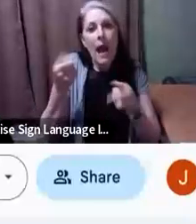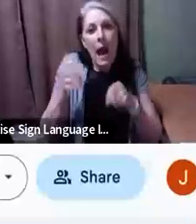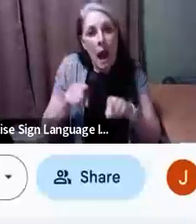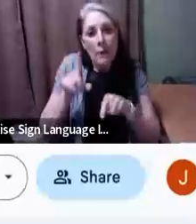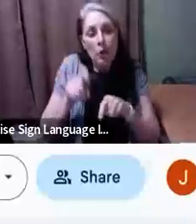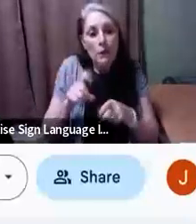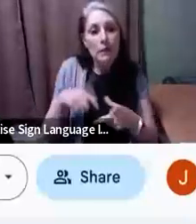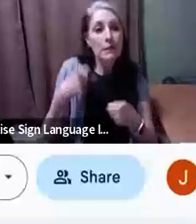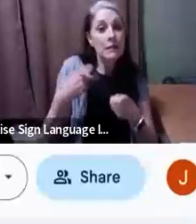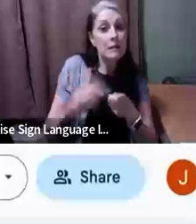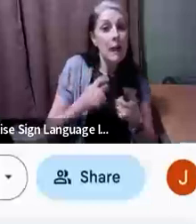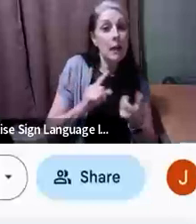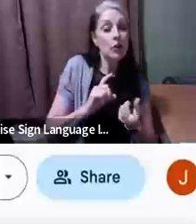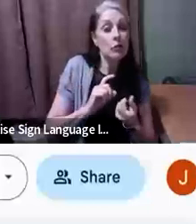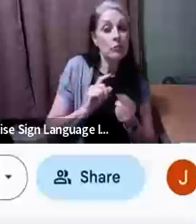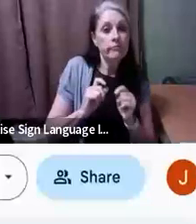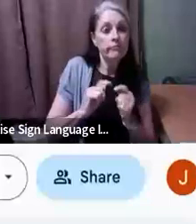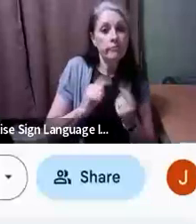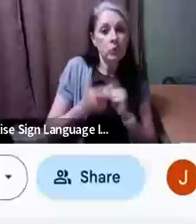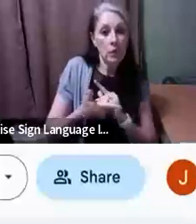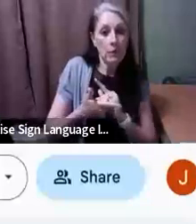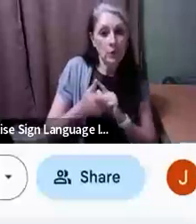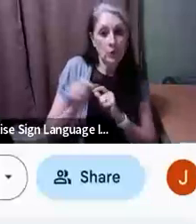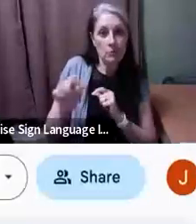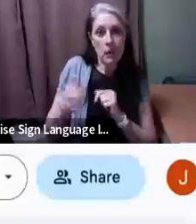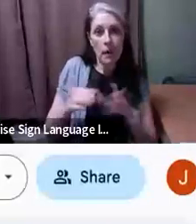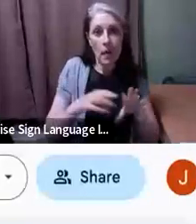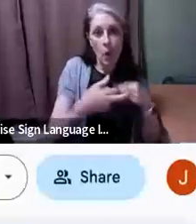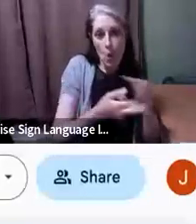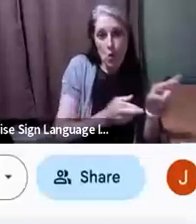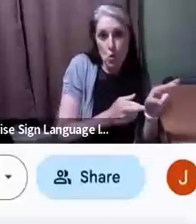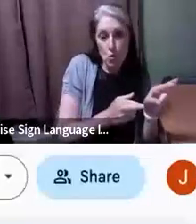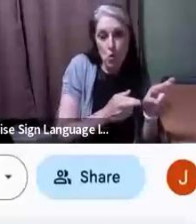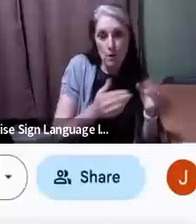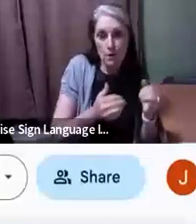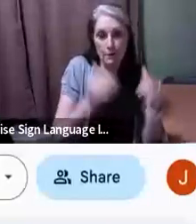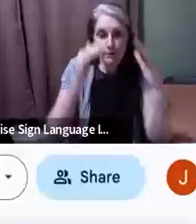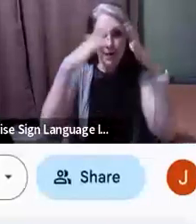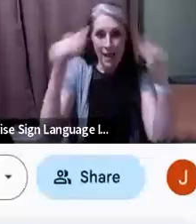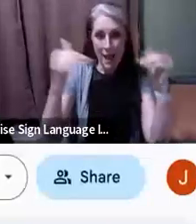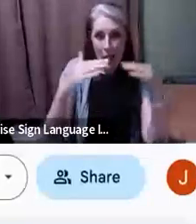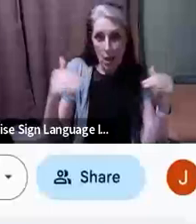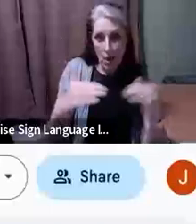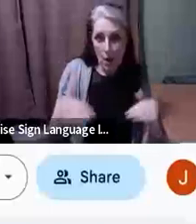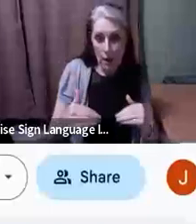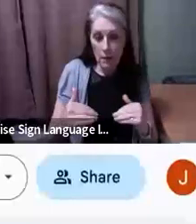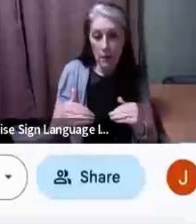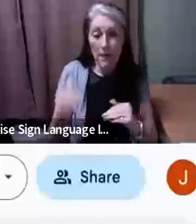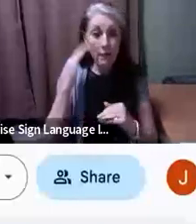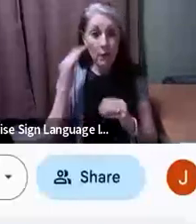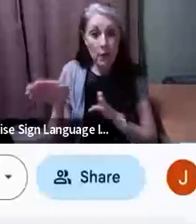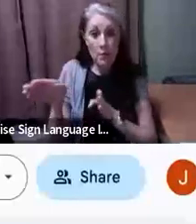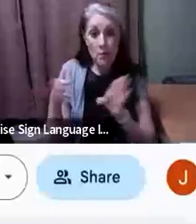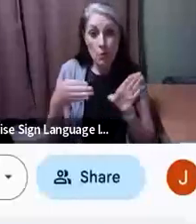have Spanish interpretation, then you have to go to this other room, right? There's a hierarchy there, but if we can start to move towards,